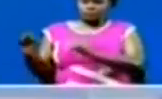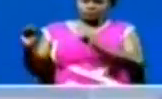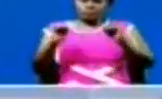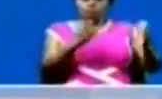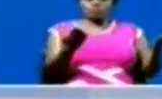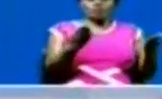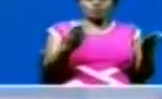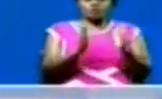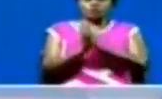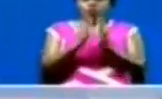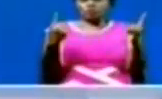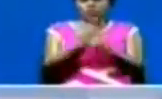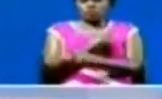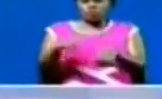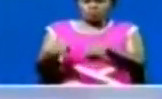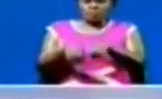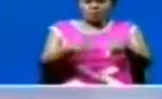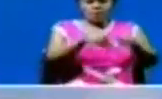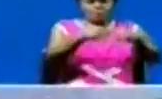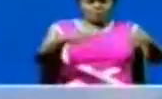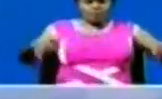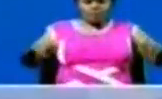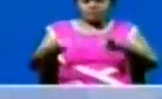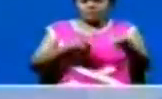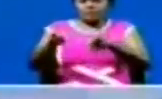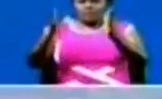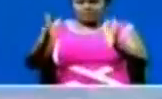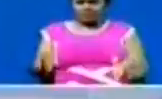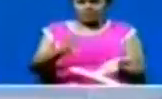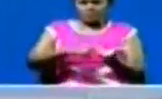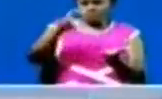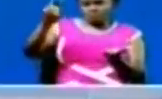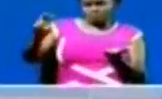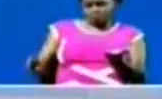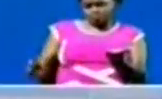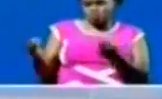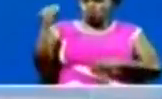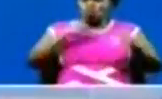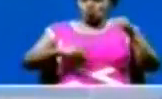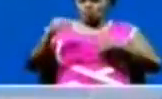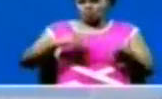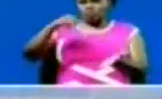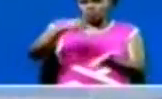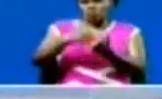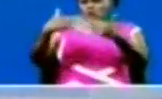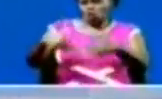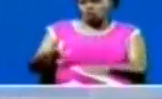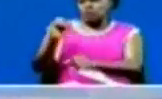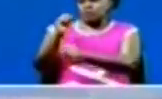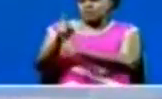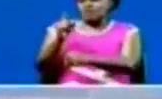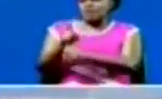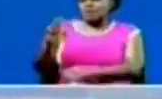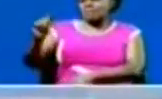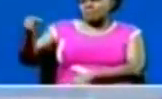gears to a different story. And Kenya Pipeline Managing Director Jo Sang has resigned in the wake of a scandal involving the loss of 11 million